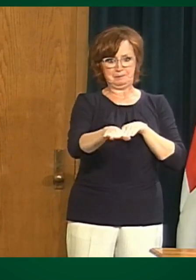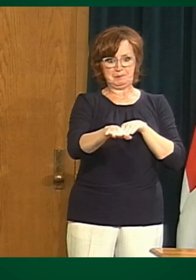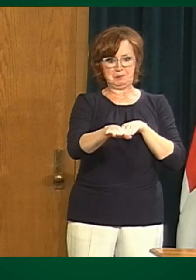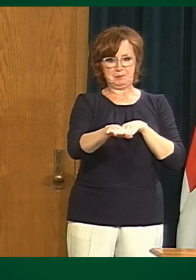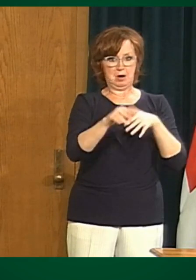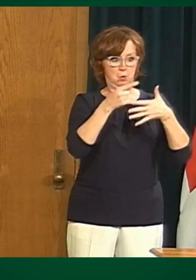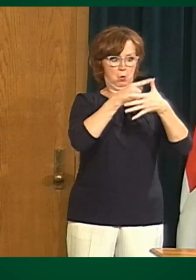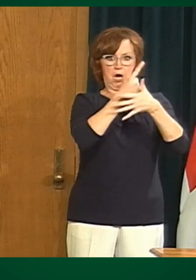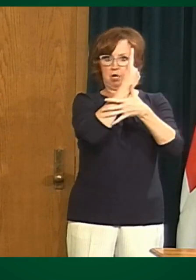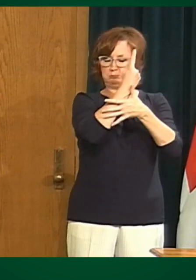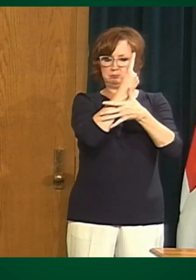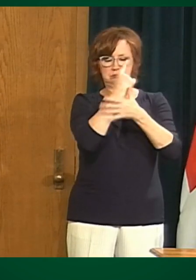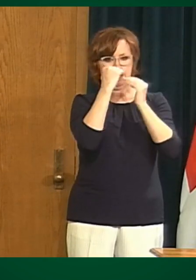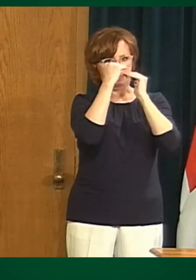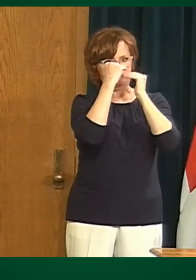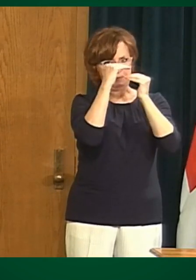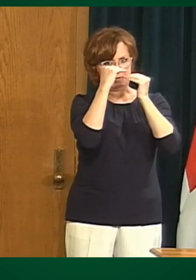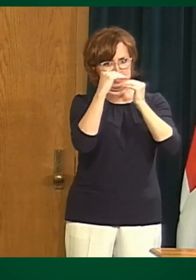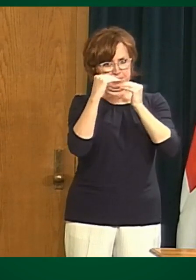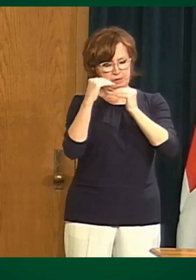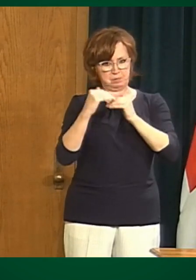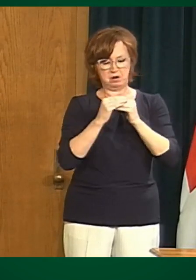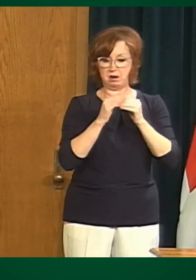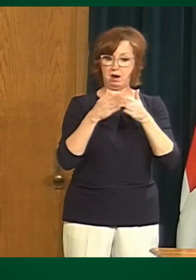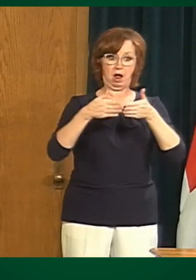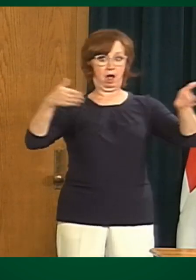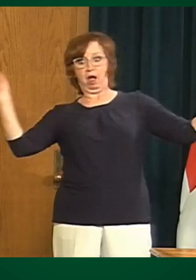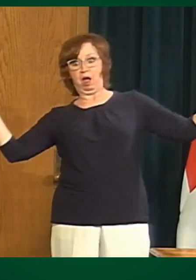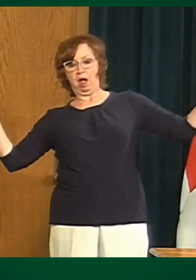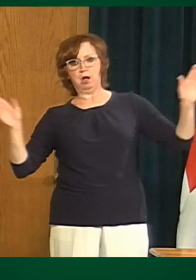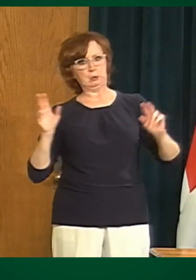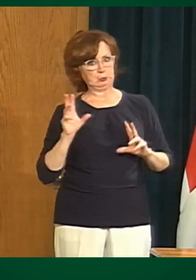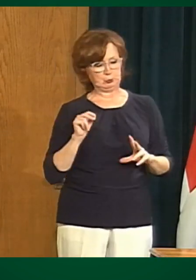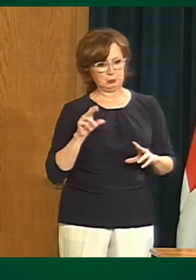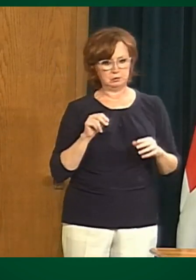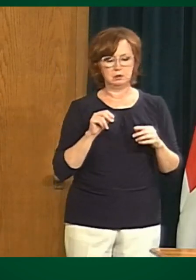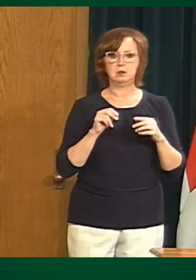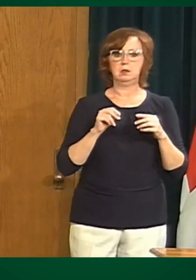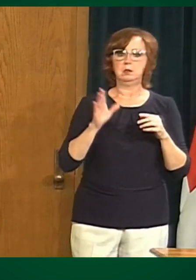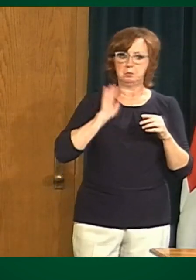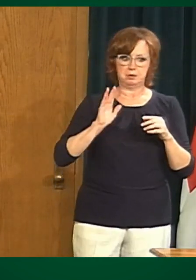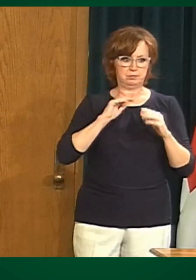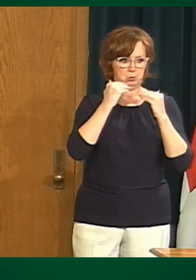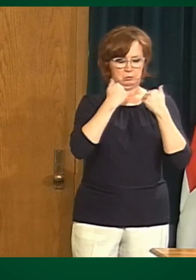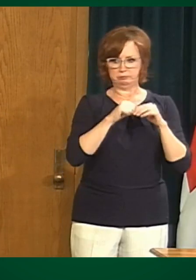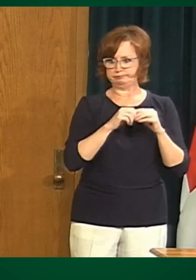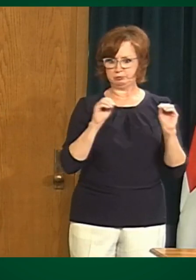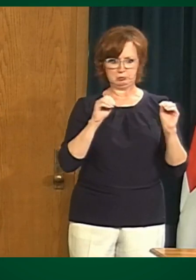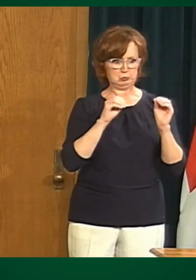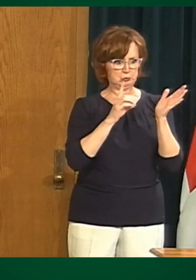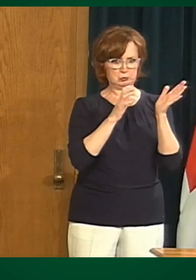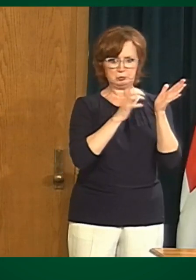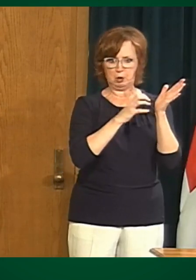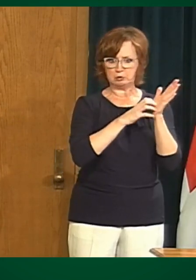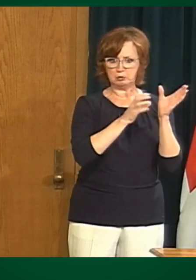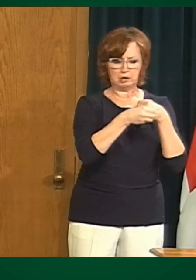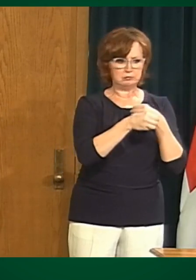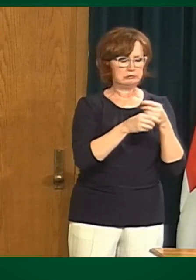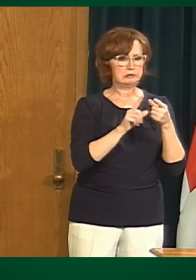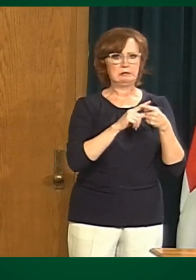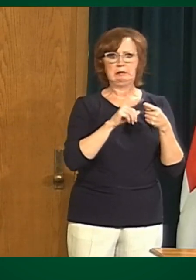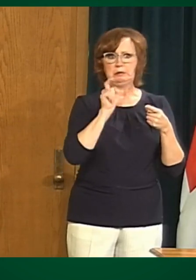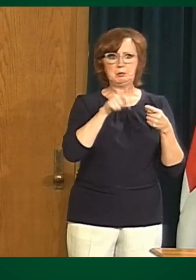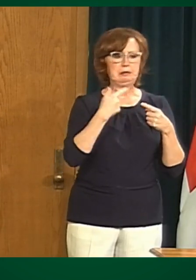phase. A small number of previously restricted medical services will be allowed to open this coming Monday.